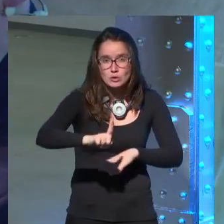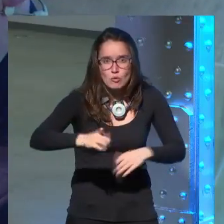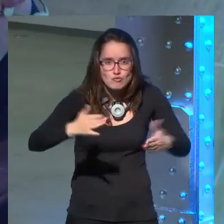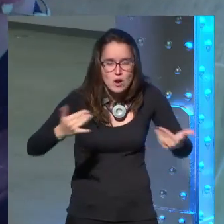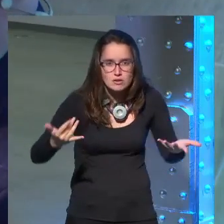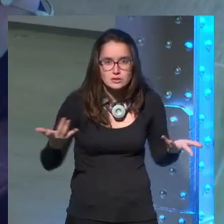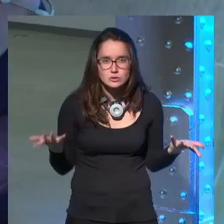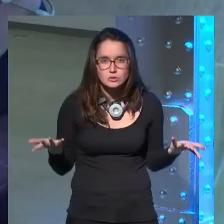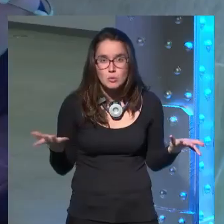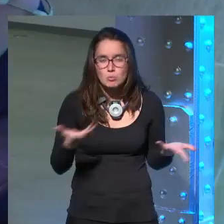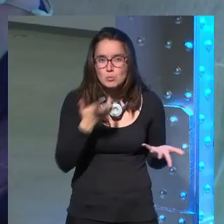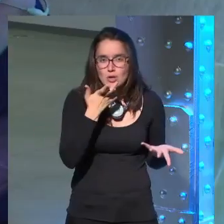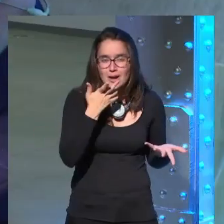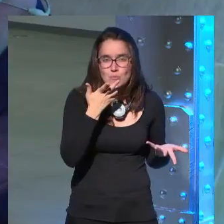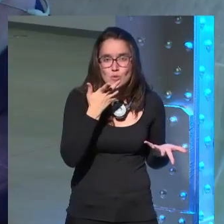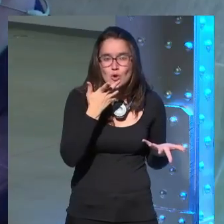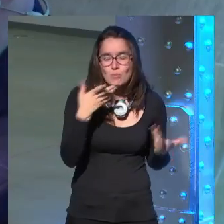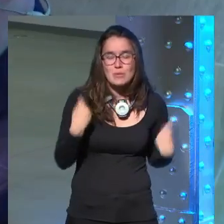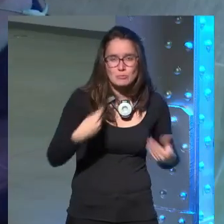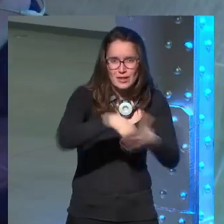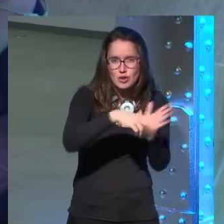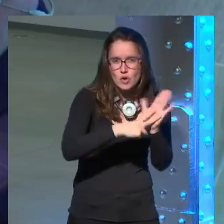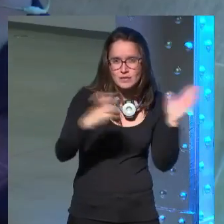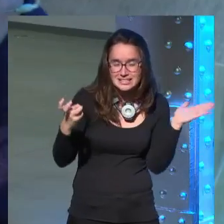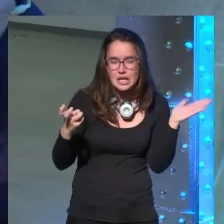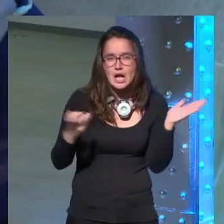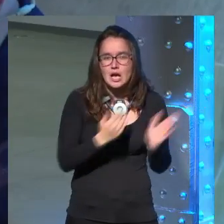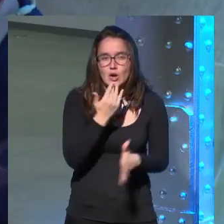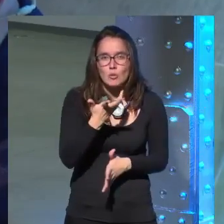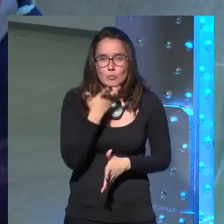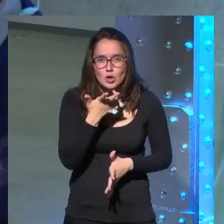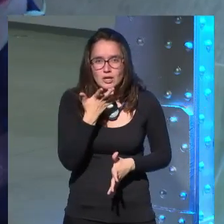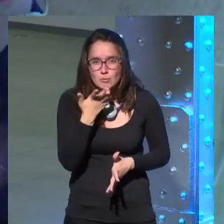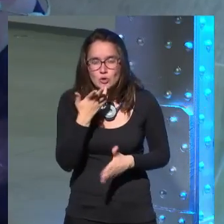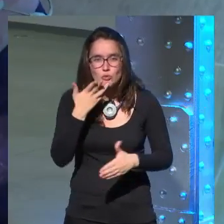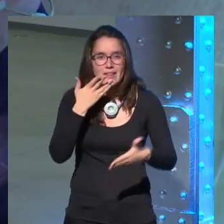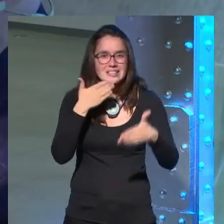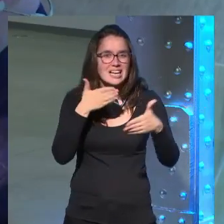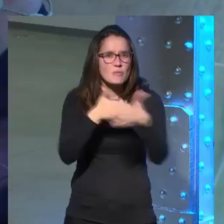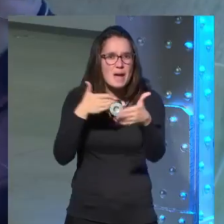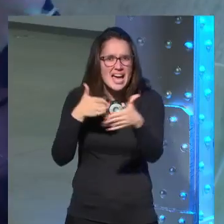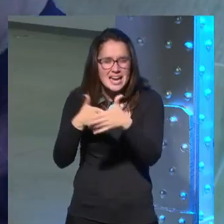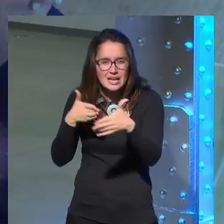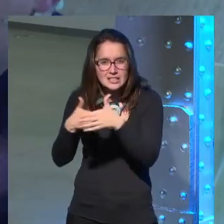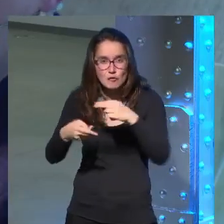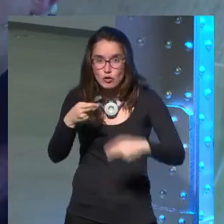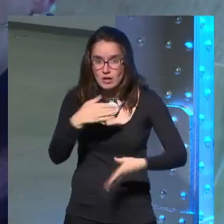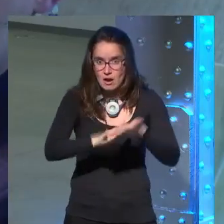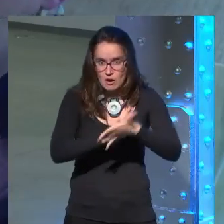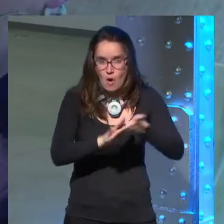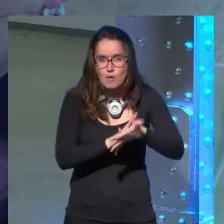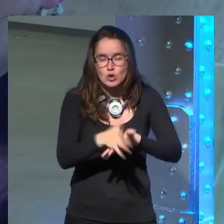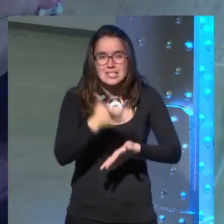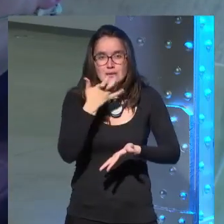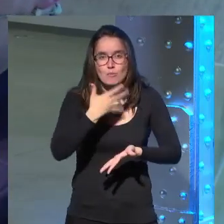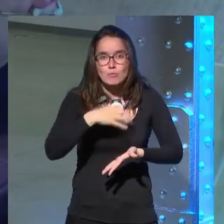physics, for example. So something like one of the edges I talk about whether we could ever know the universe